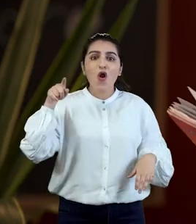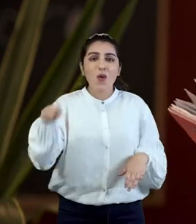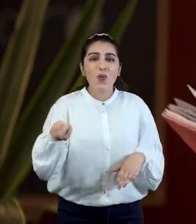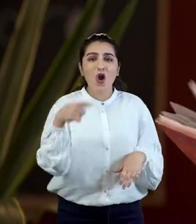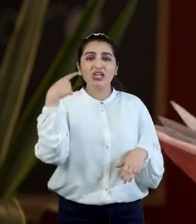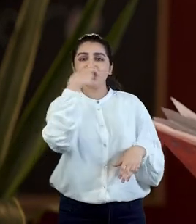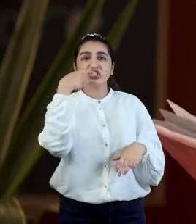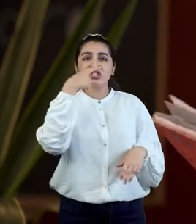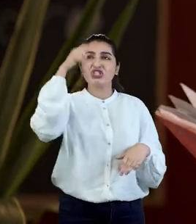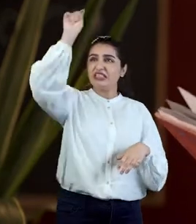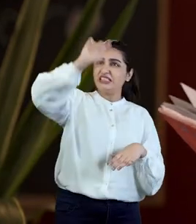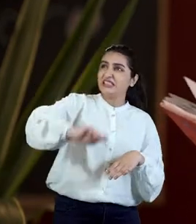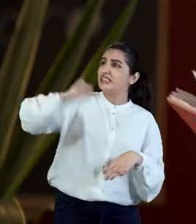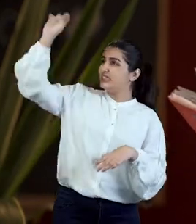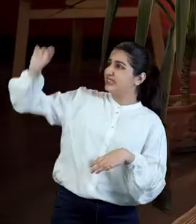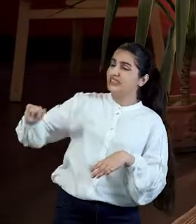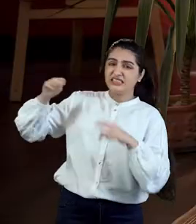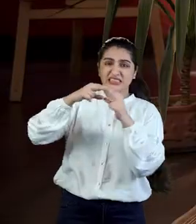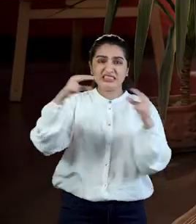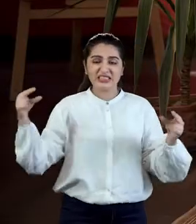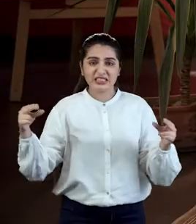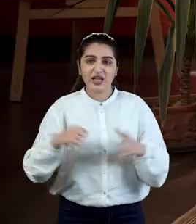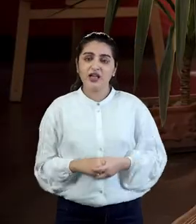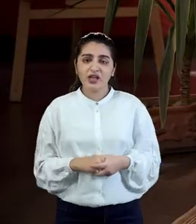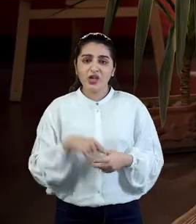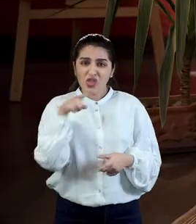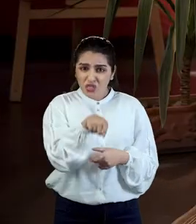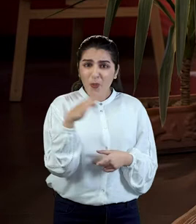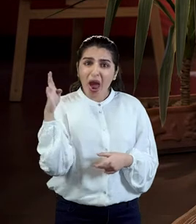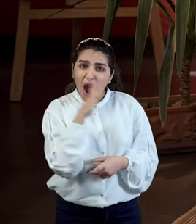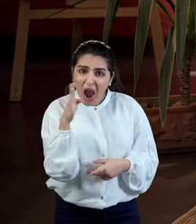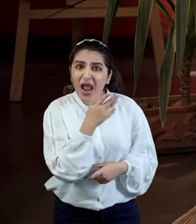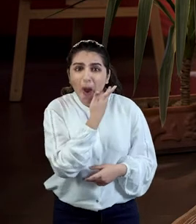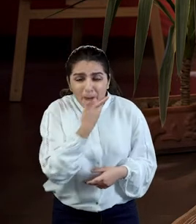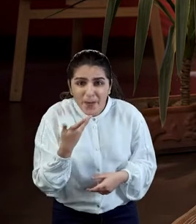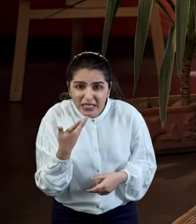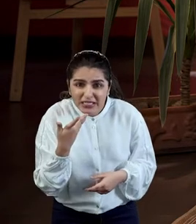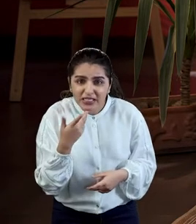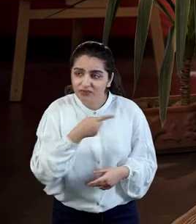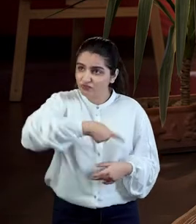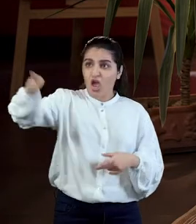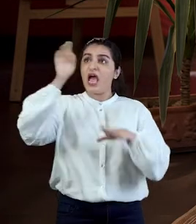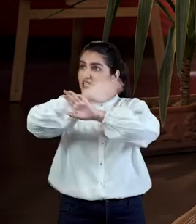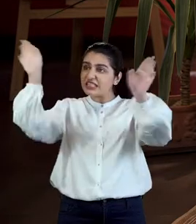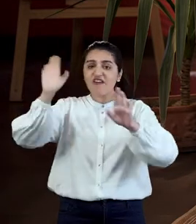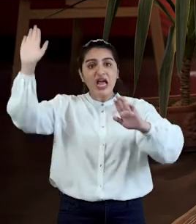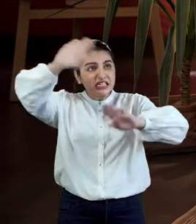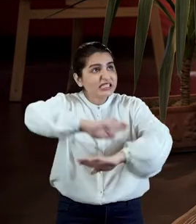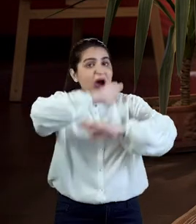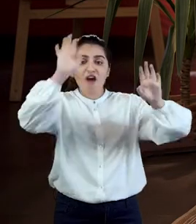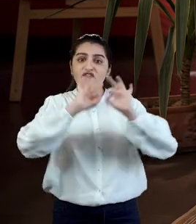wizard's slimy toothpaste. "So, you like green, do you?" he said. "Then set to work and